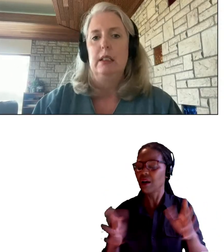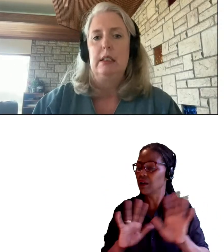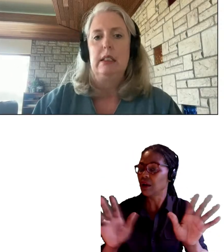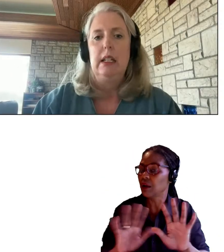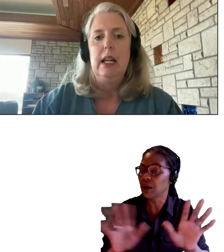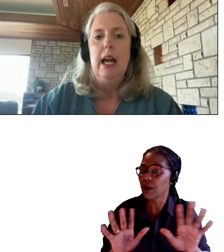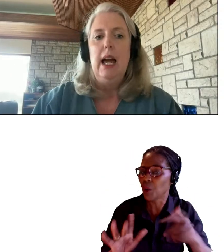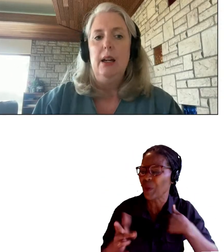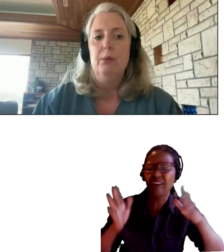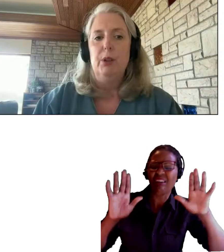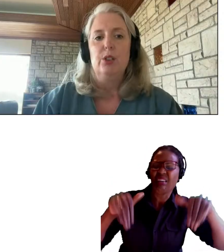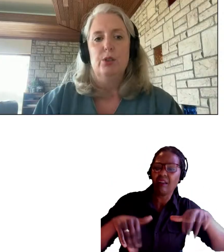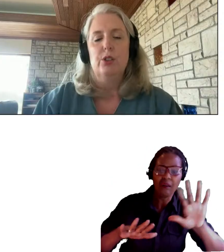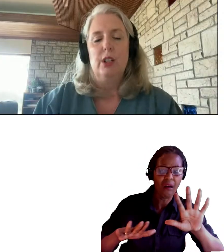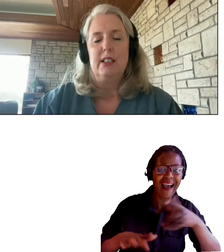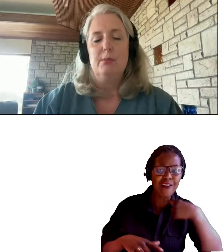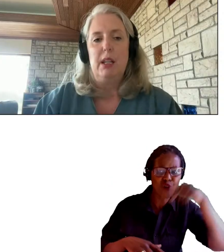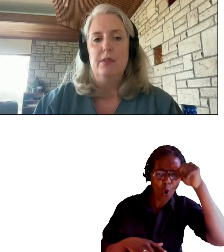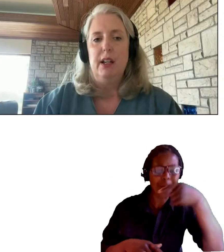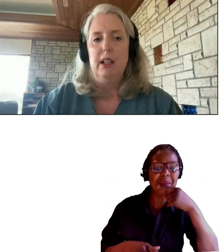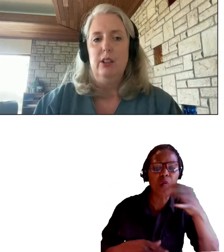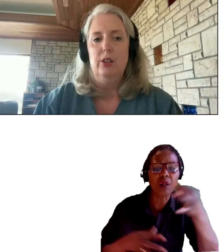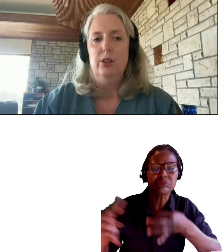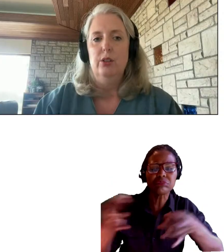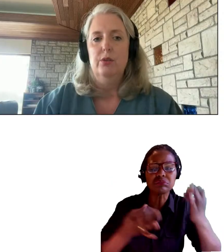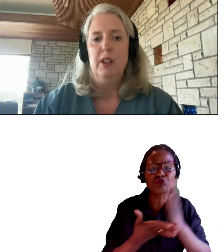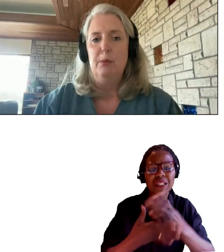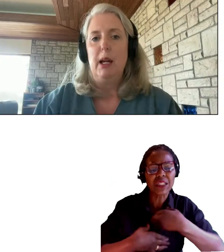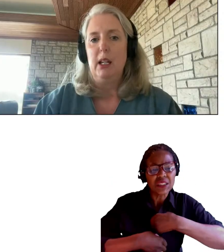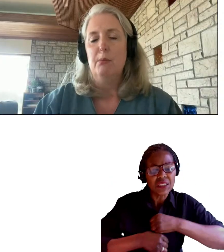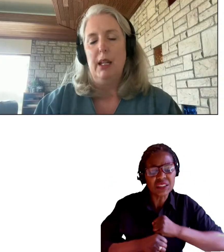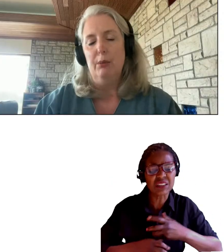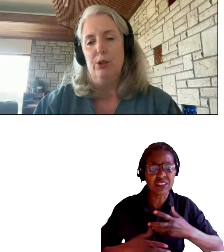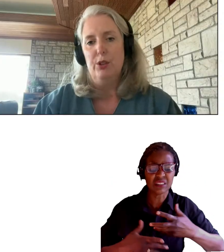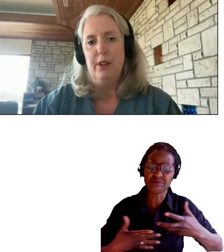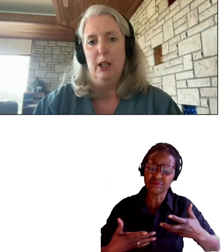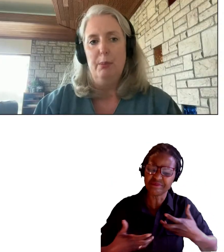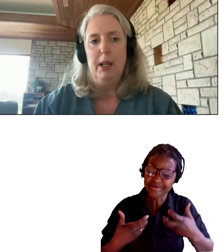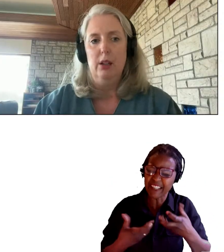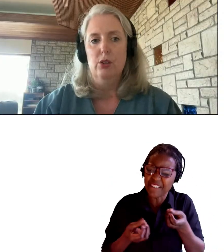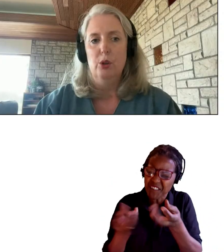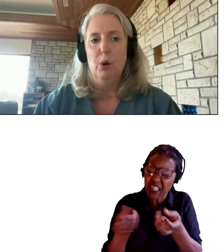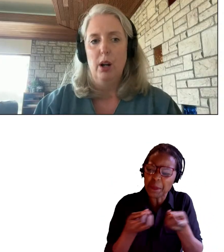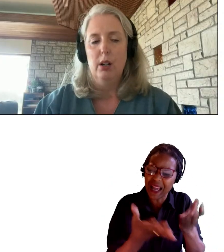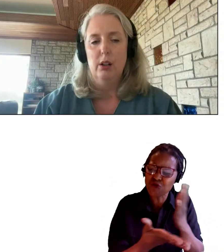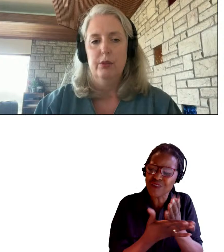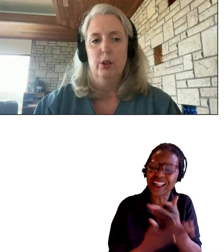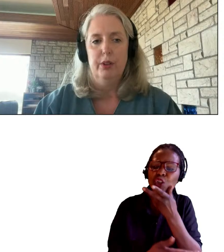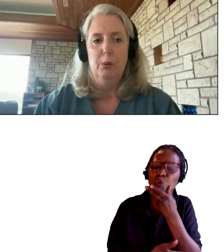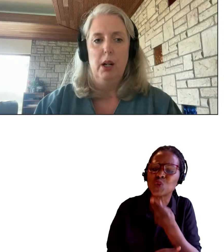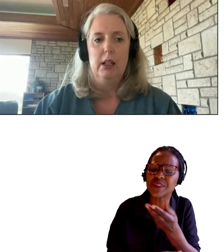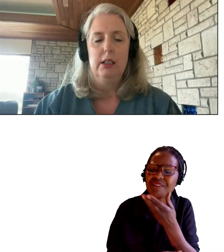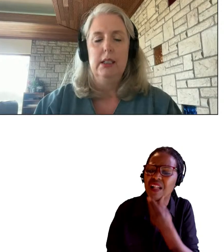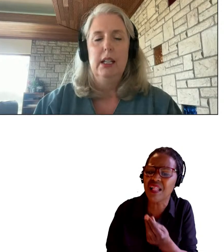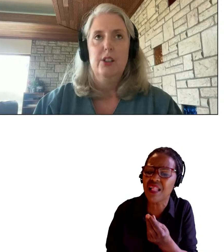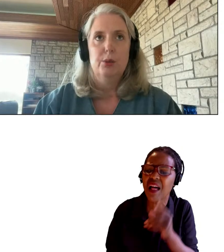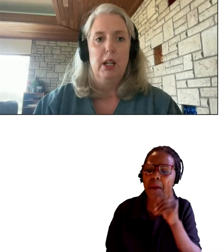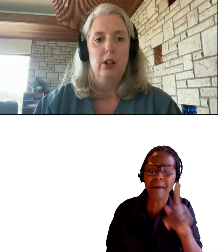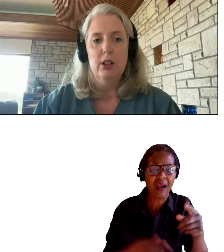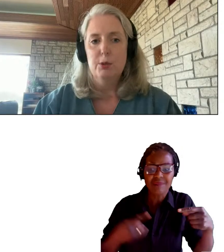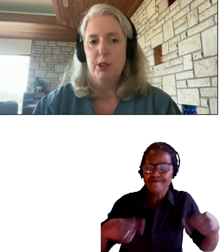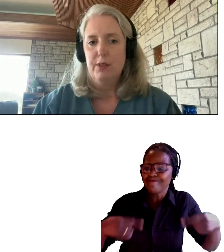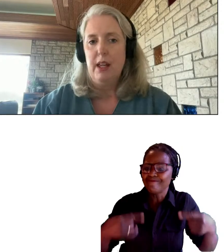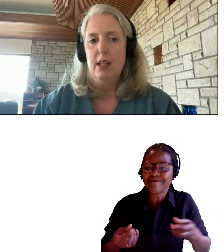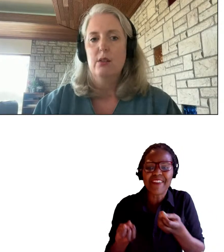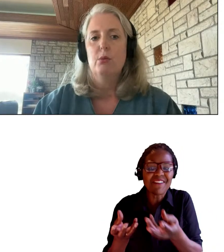for applicants, and we don't underestimate the value feedback can be when you're developing new work or evolving work. So